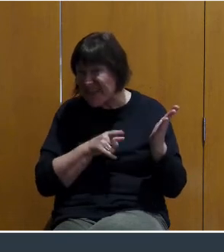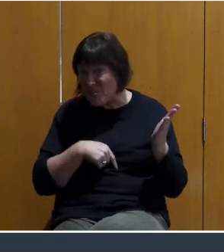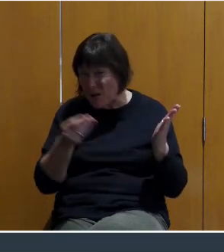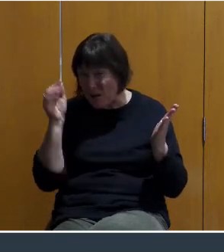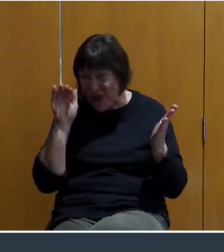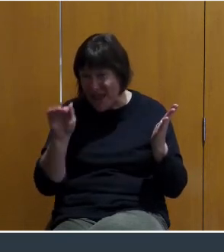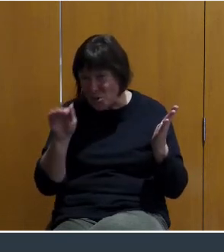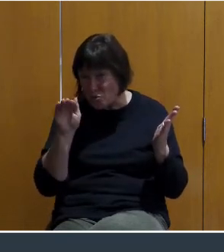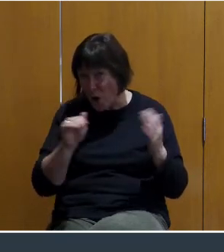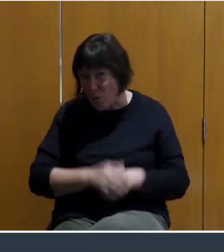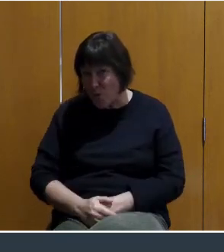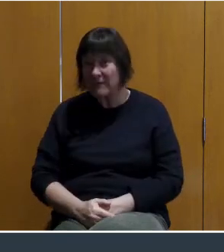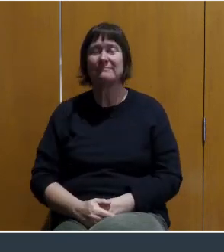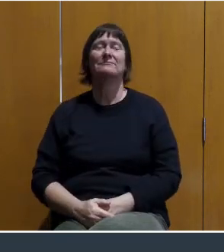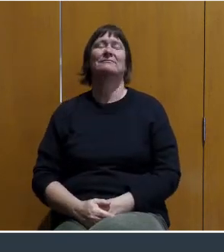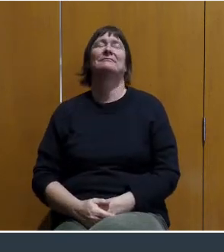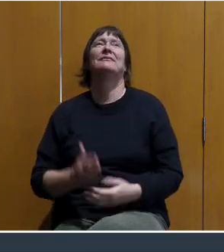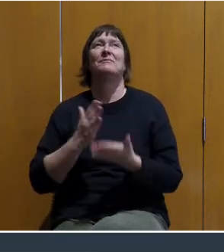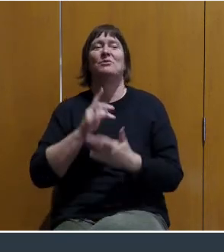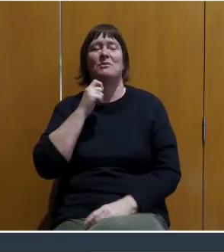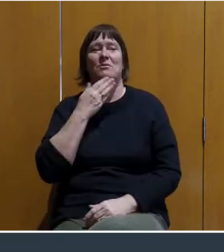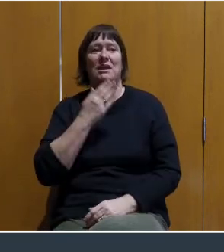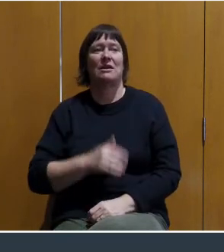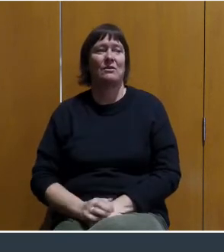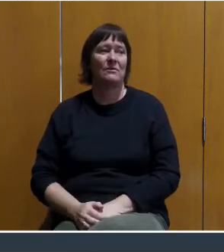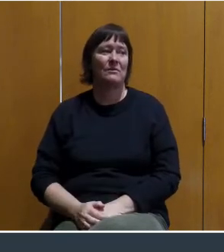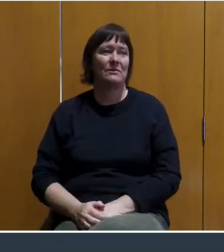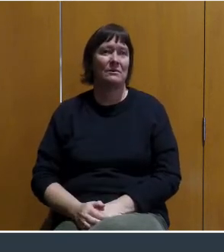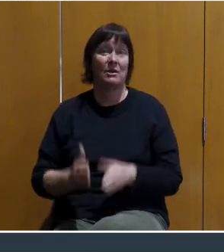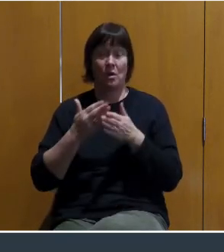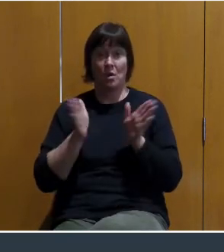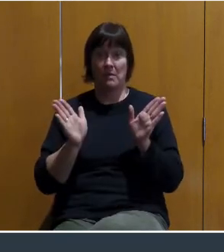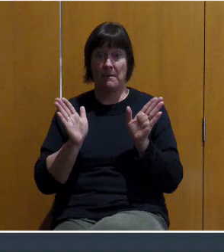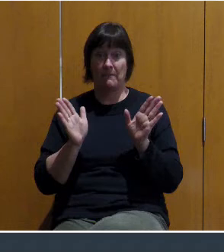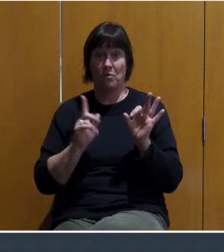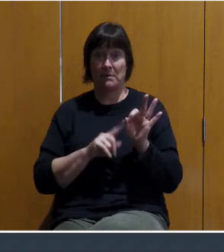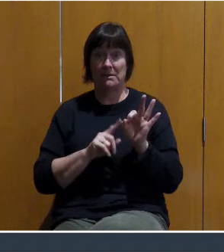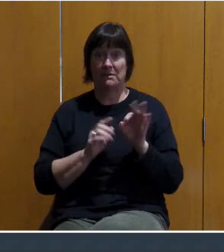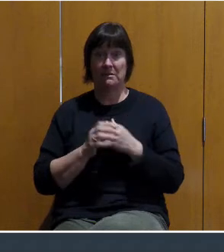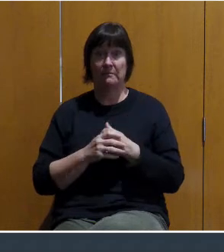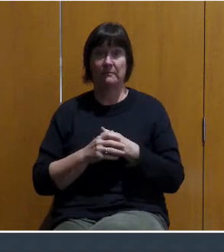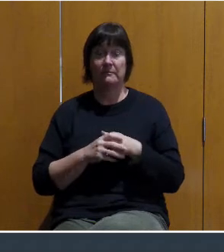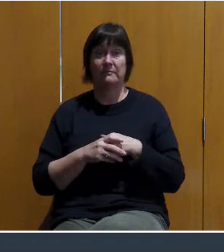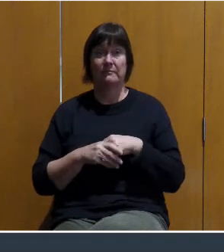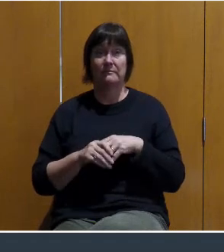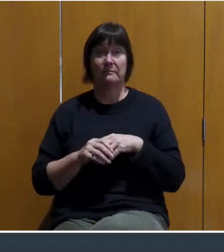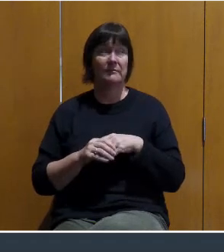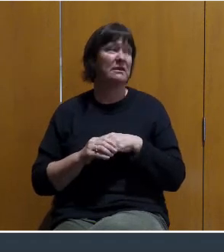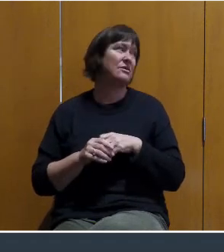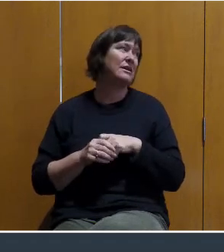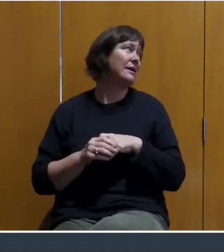I'm sure you will. Thank you, Sue. I'll just open up to councillors for any questions.